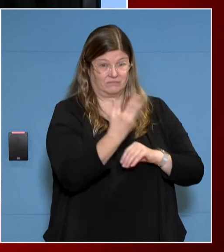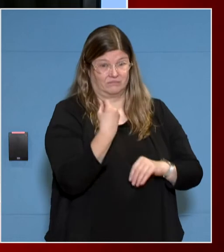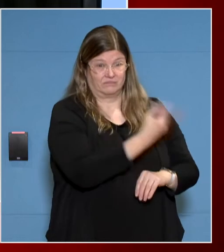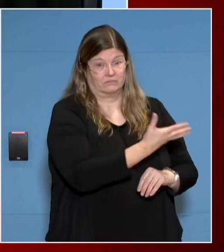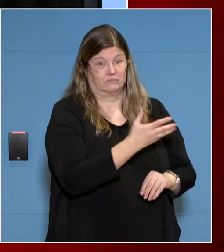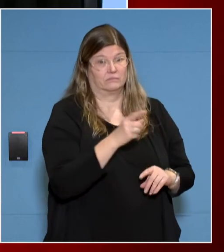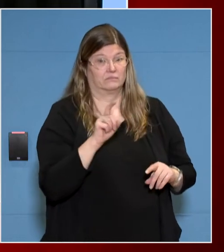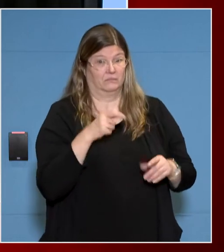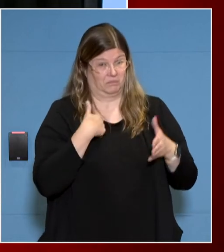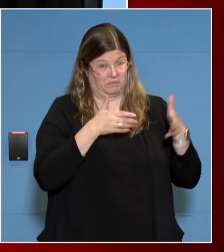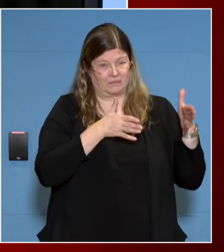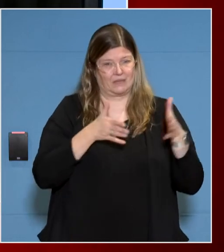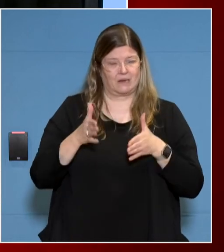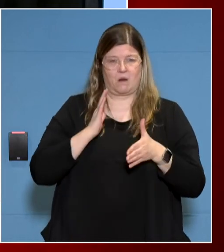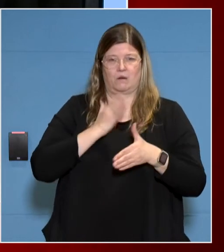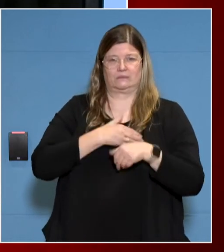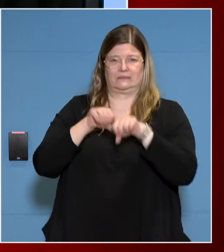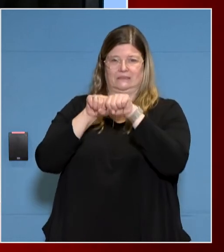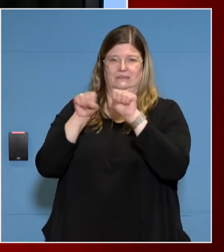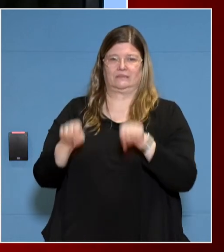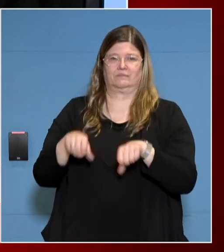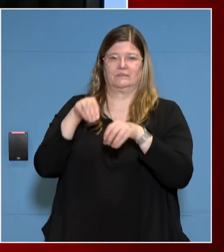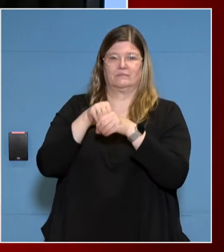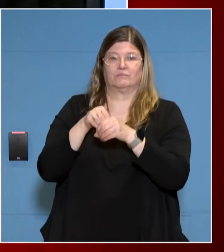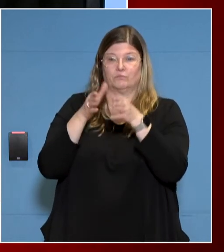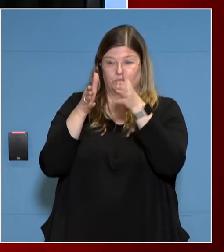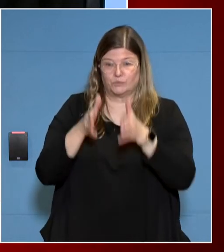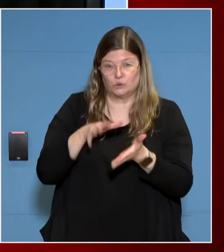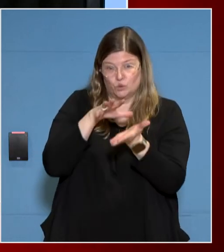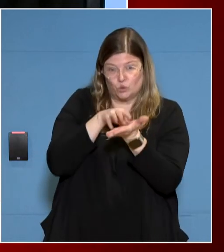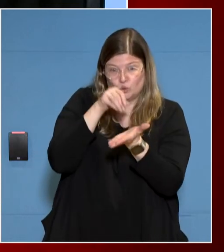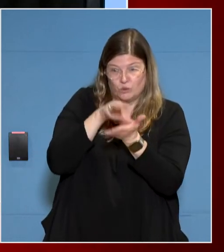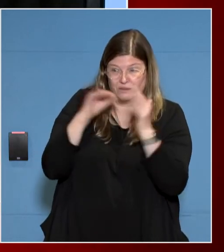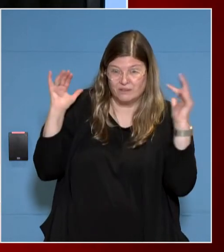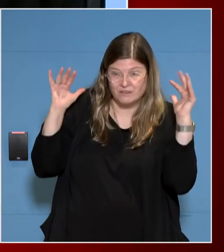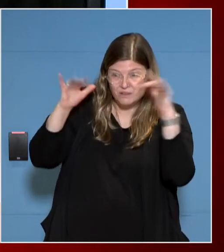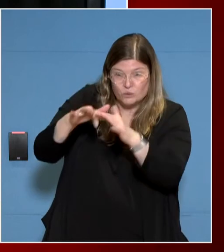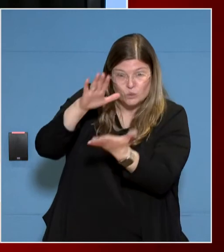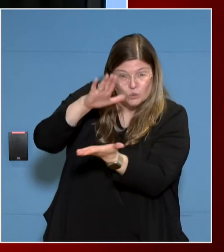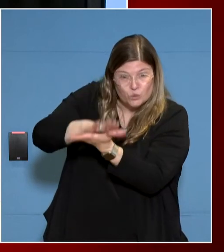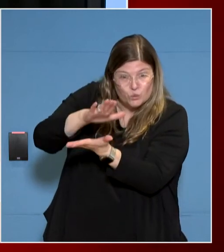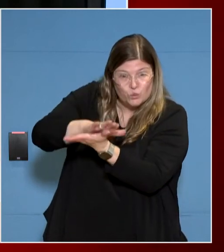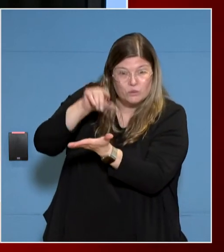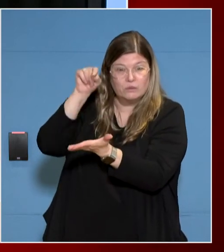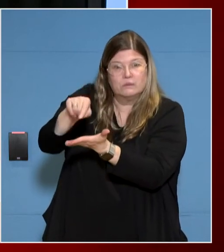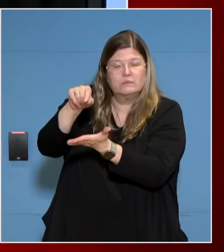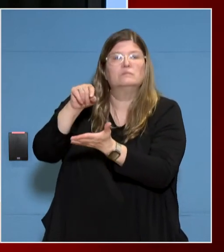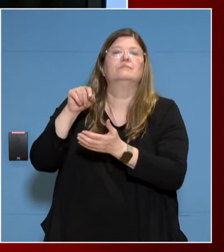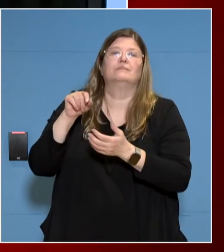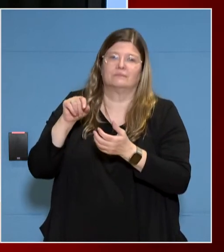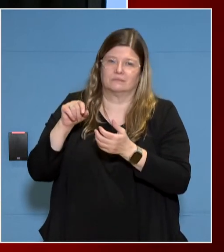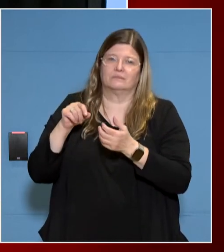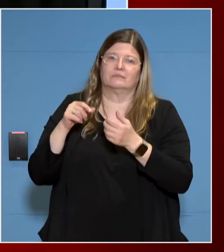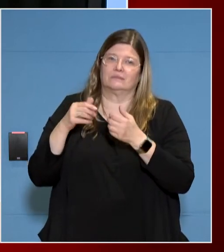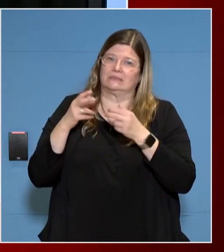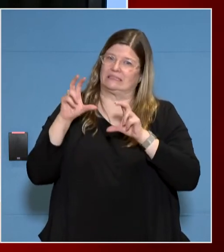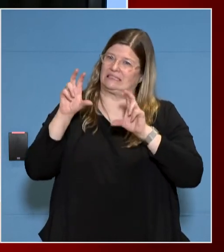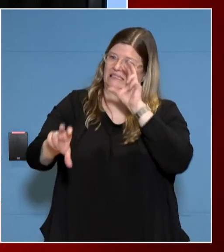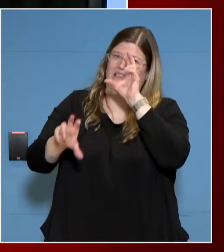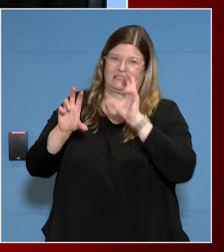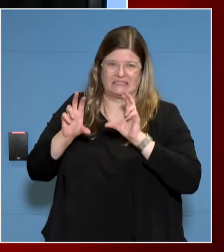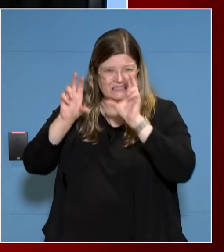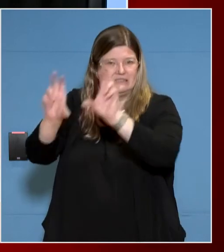for in-person learning, and that's exactly what we have done. We have made incredible investments in